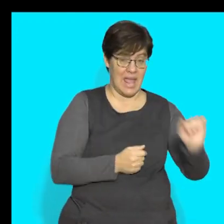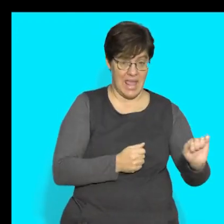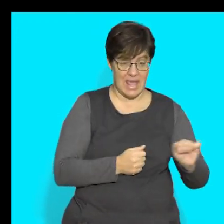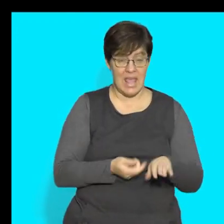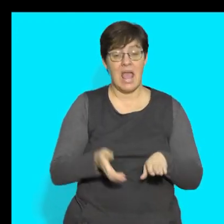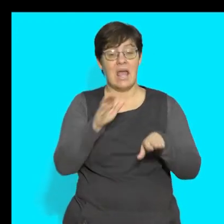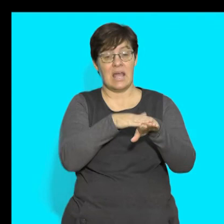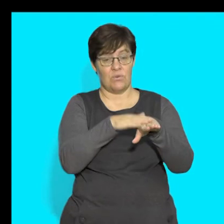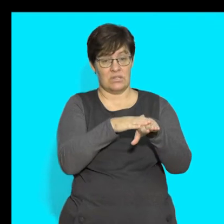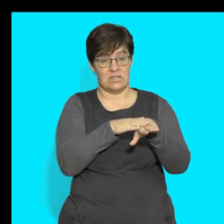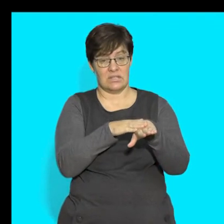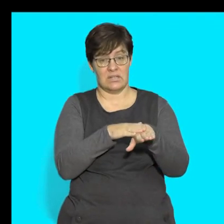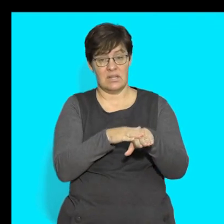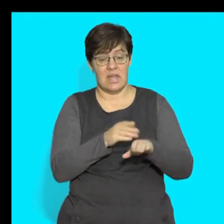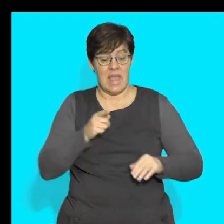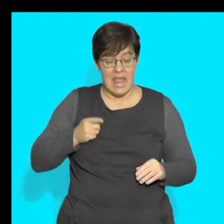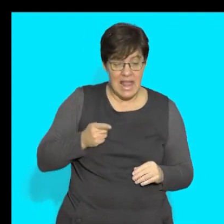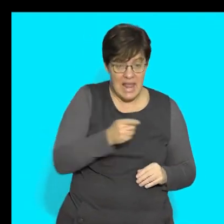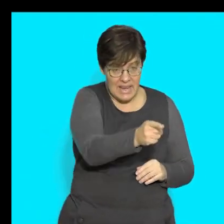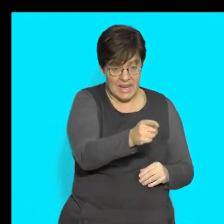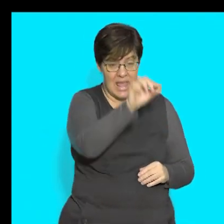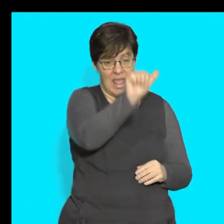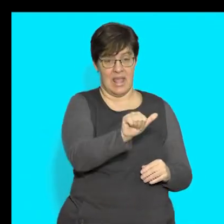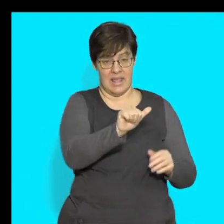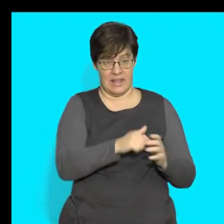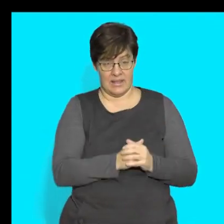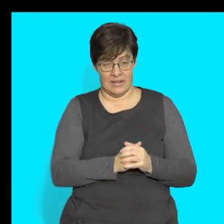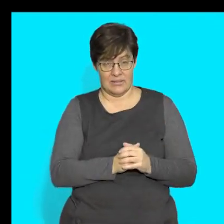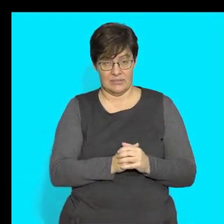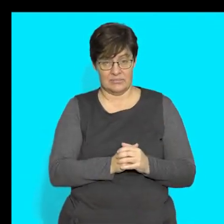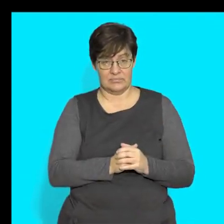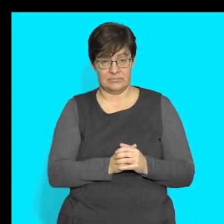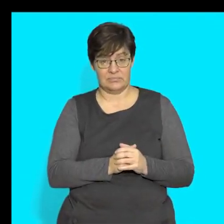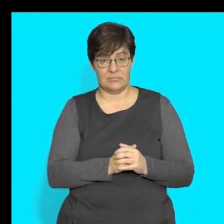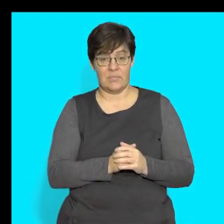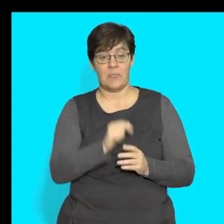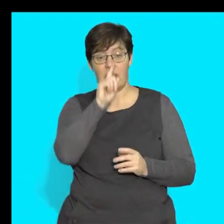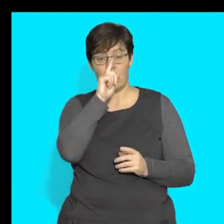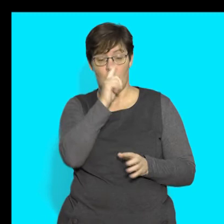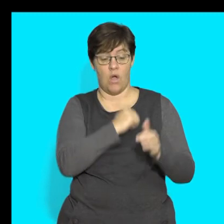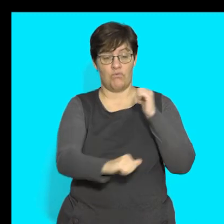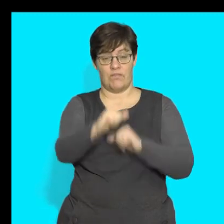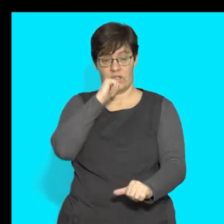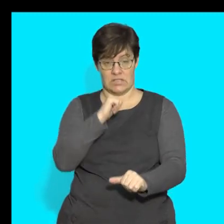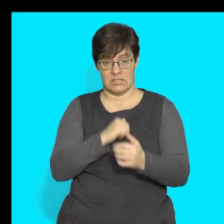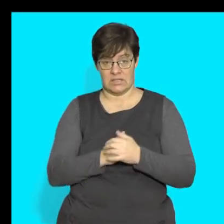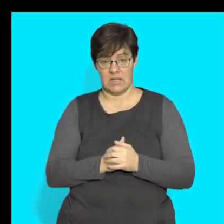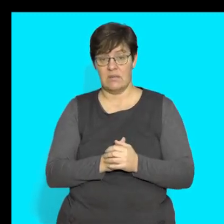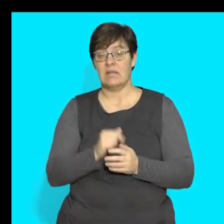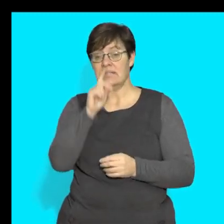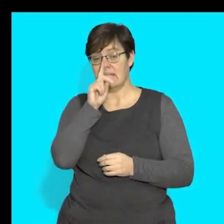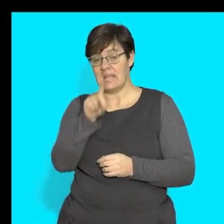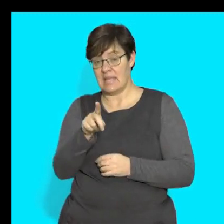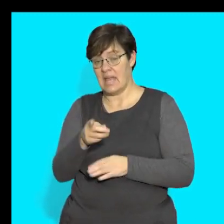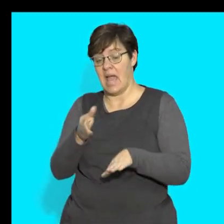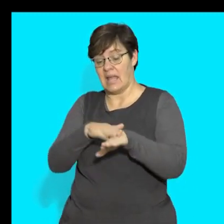A. The current is going to go into A. And if we look at the reverse part, we